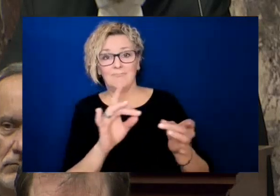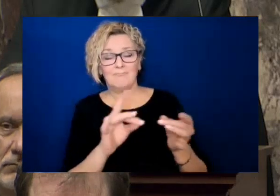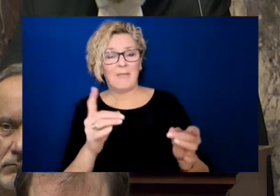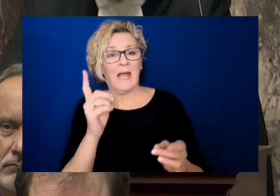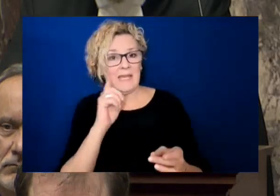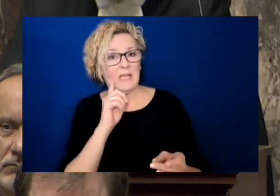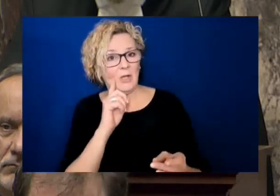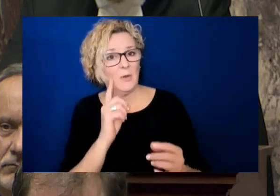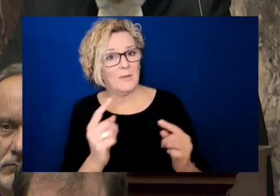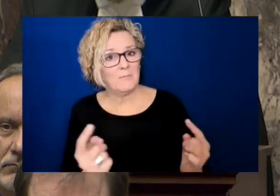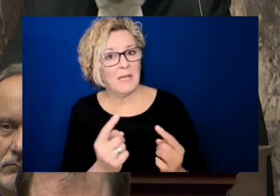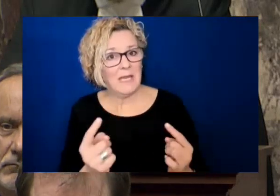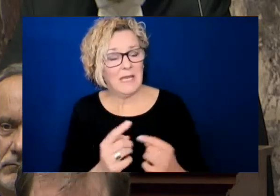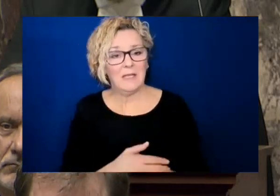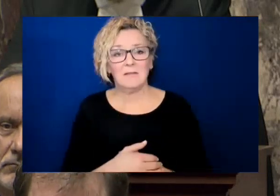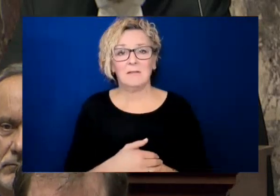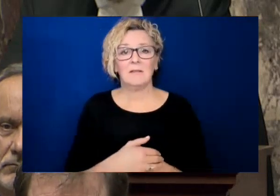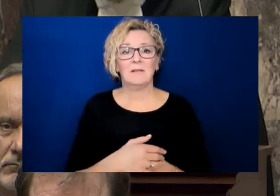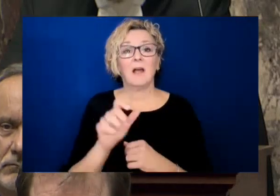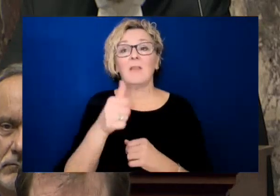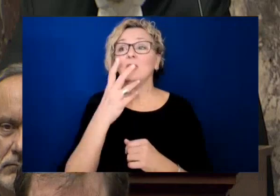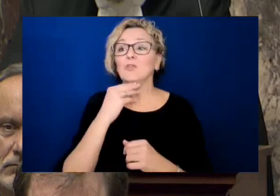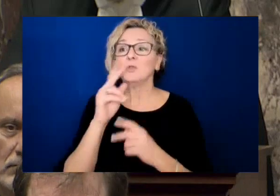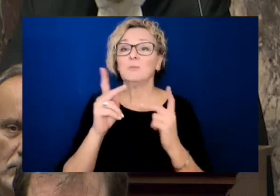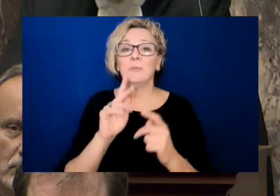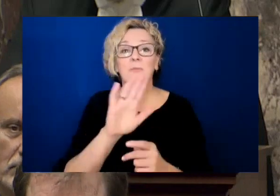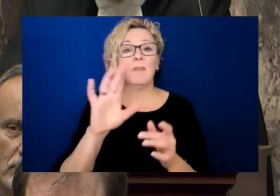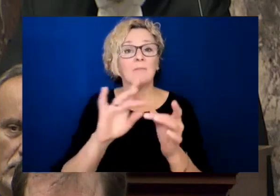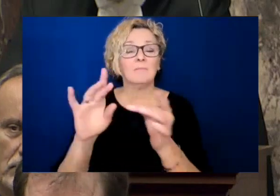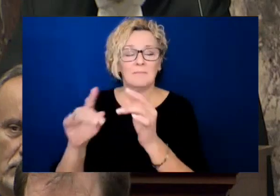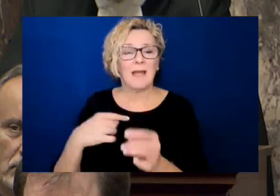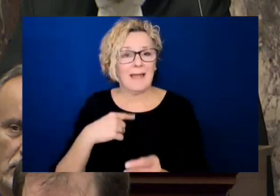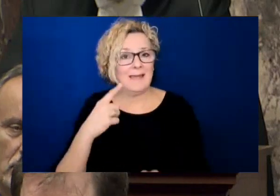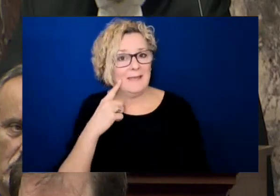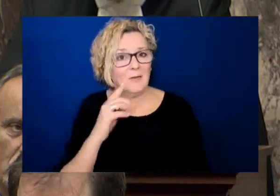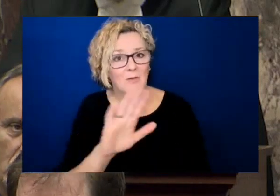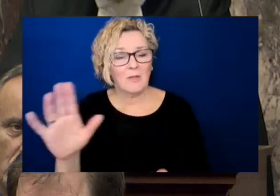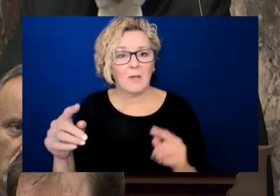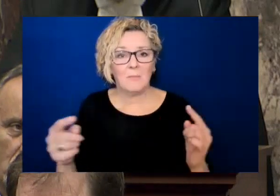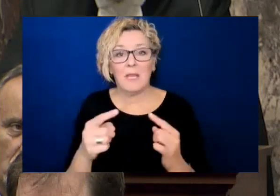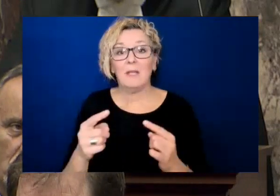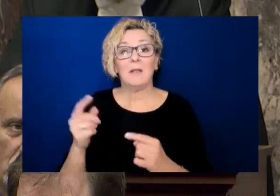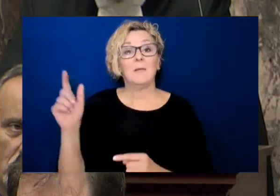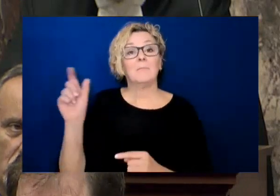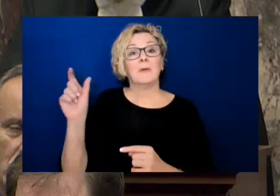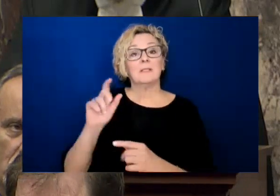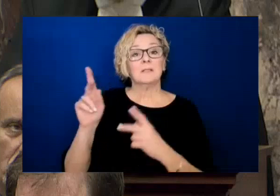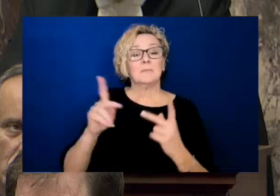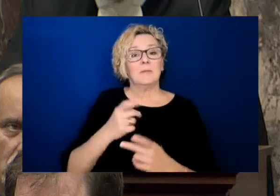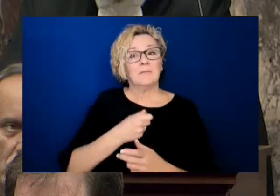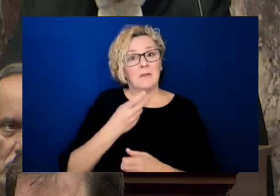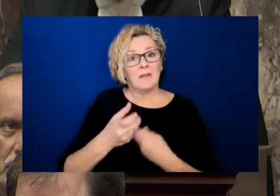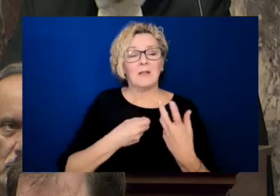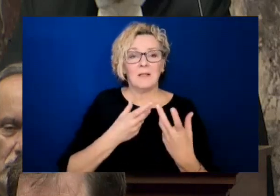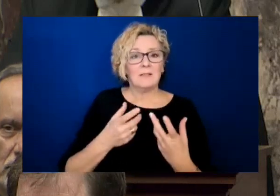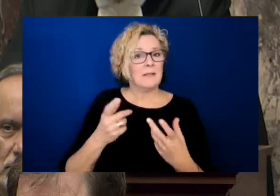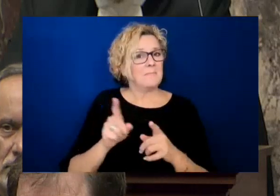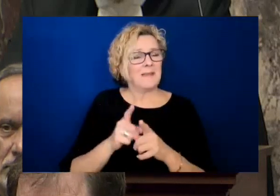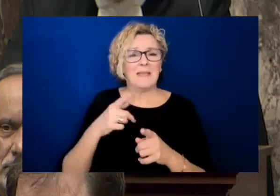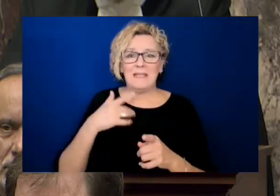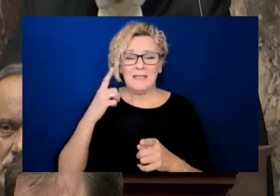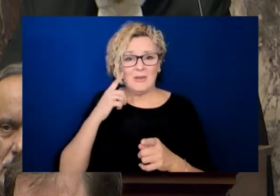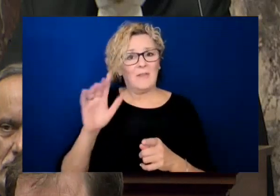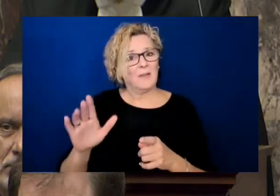of hate that they're experiencing. And we need to remember that we are in this together as British Columbians. We're in